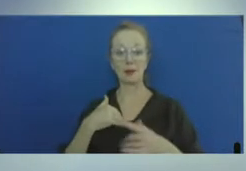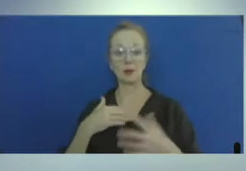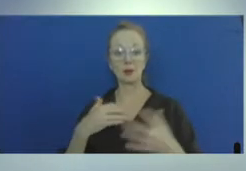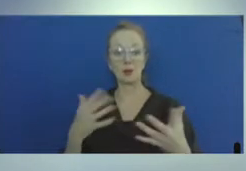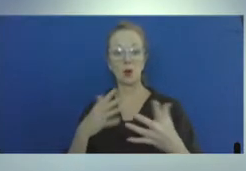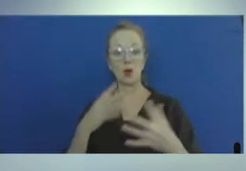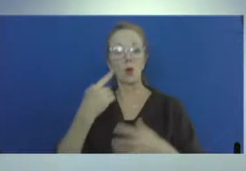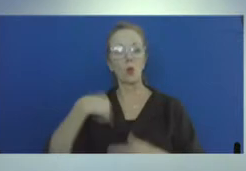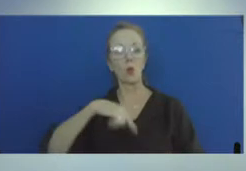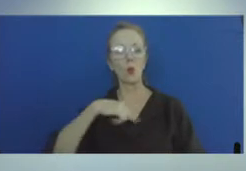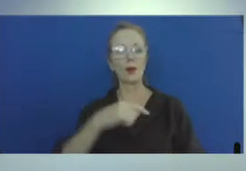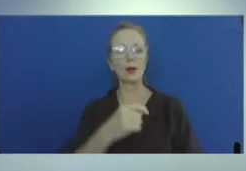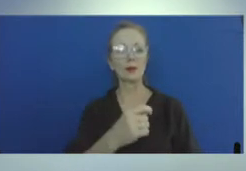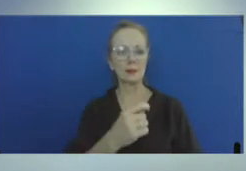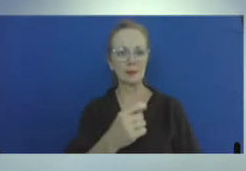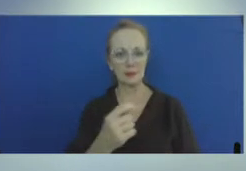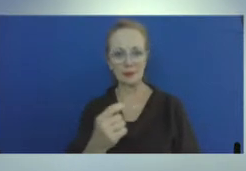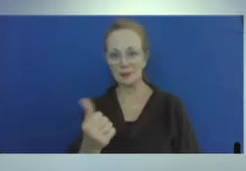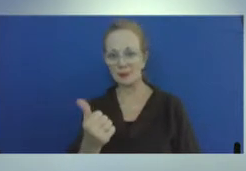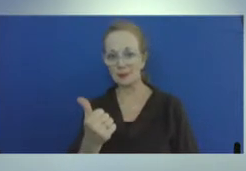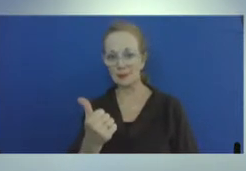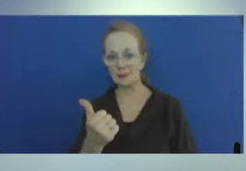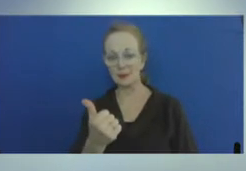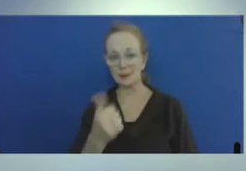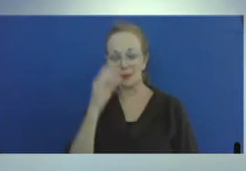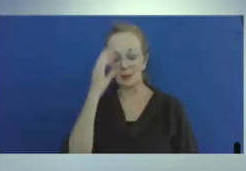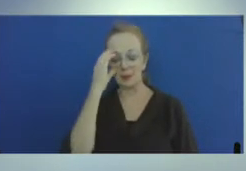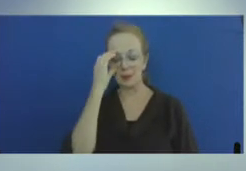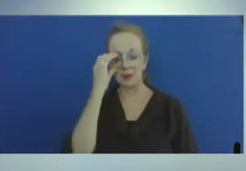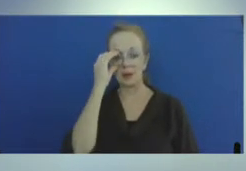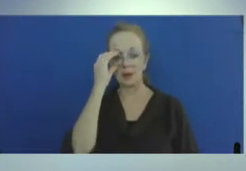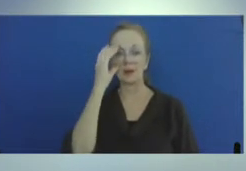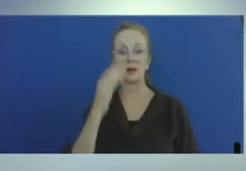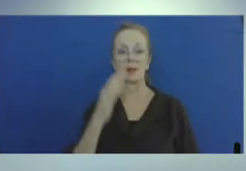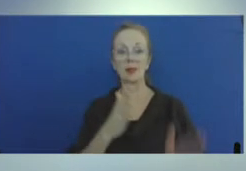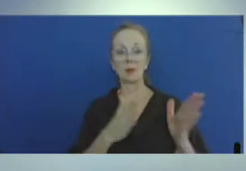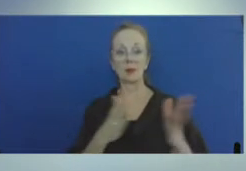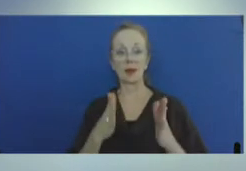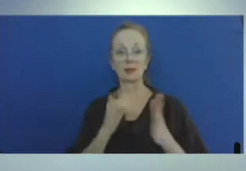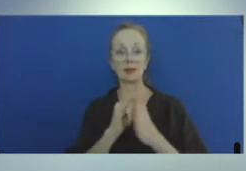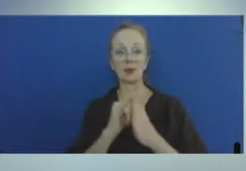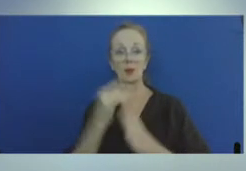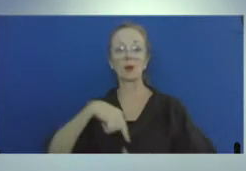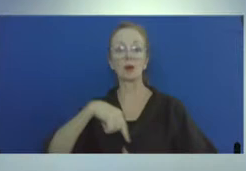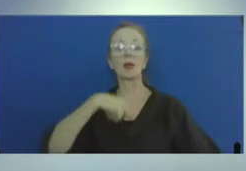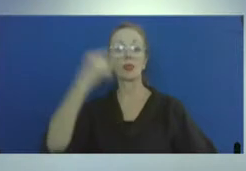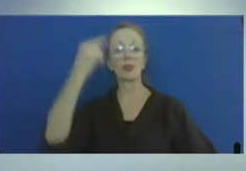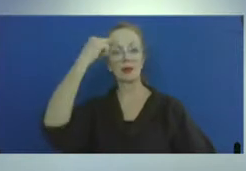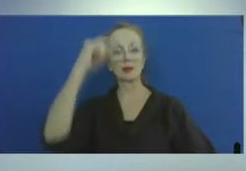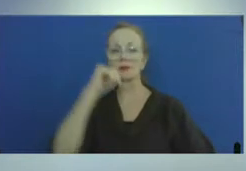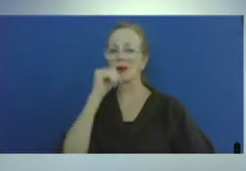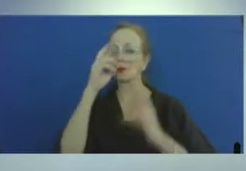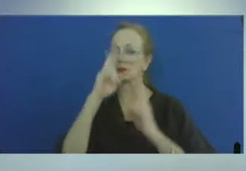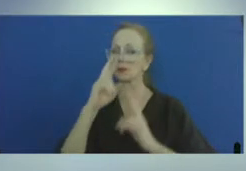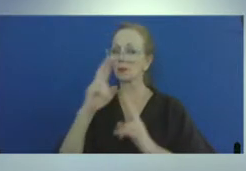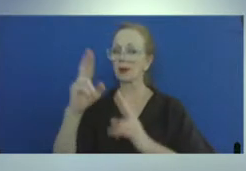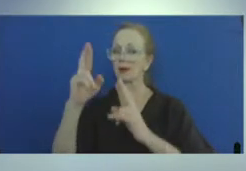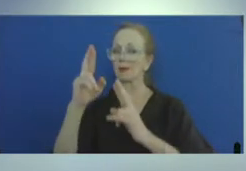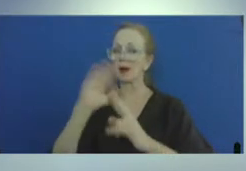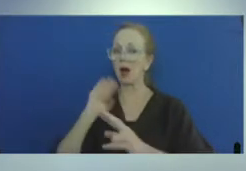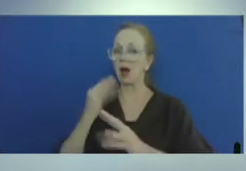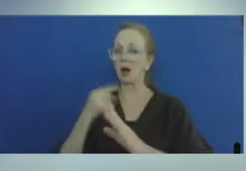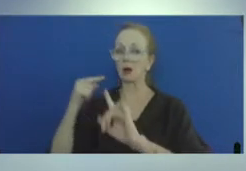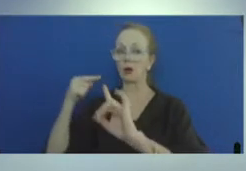exclude the plans that we think are not respectful of our intent, but